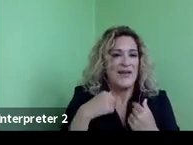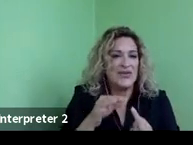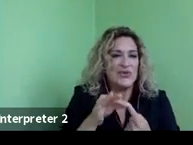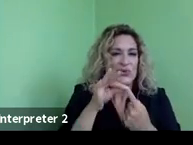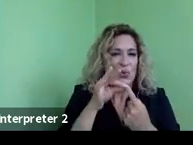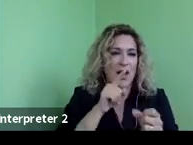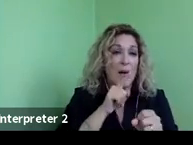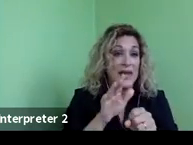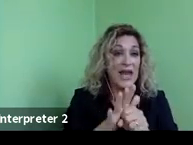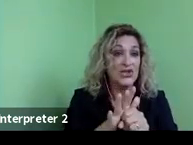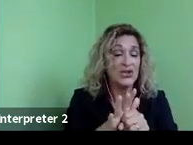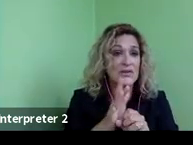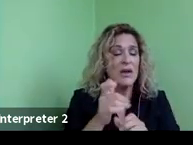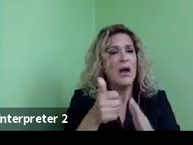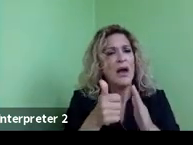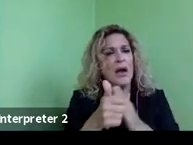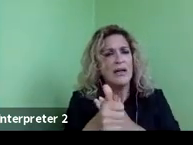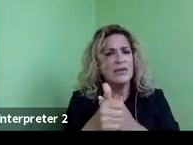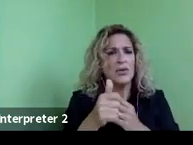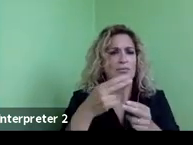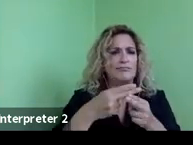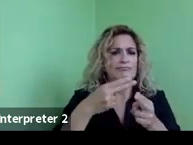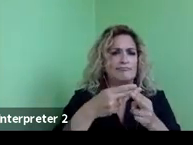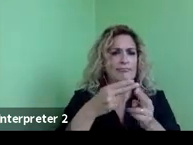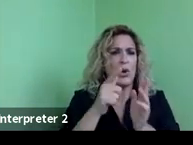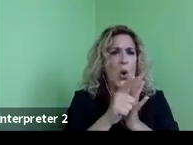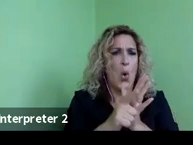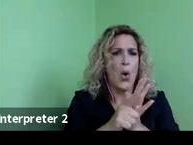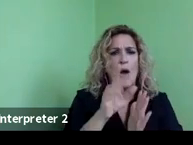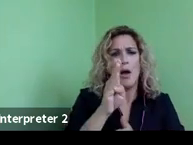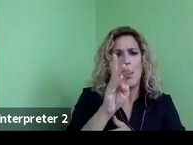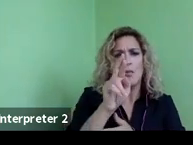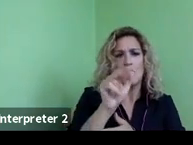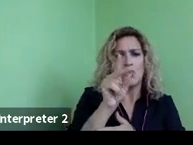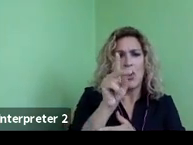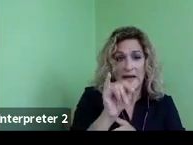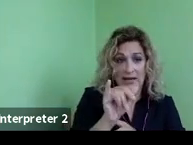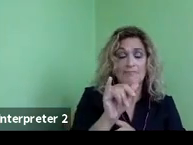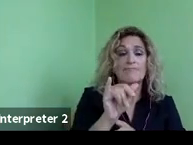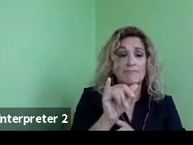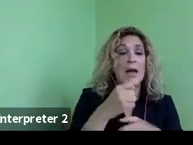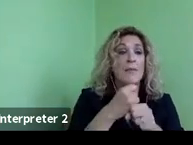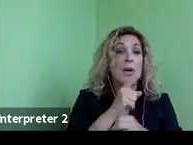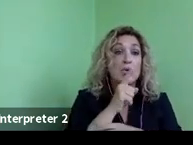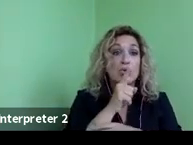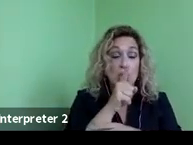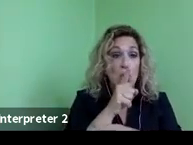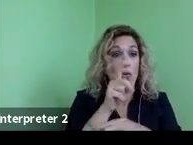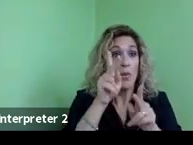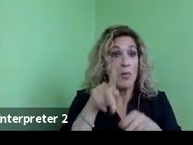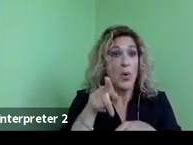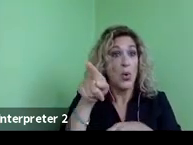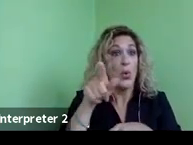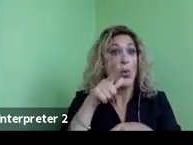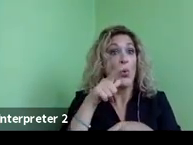obligations under Brady to ensure that the accused party